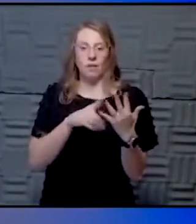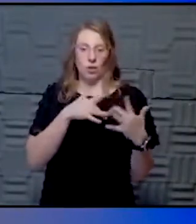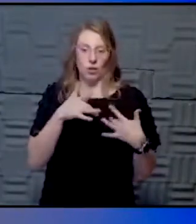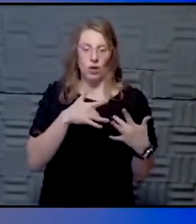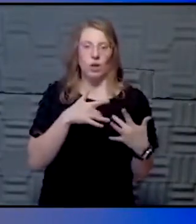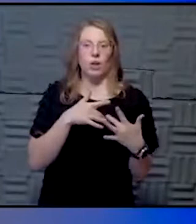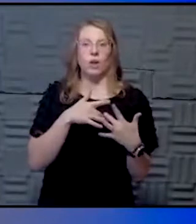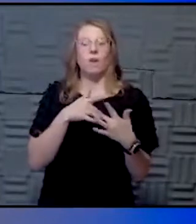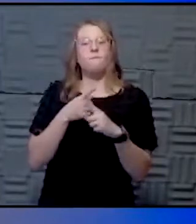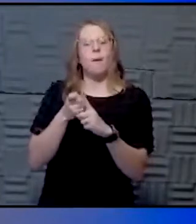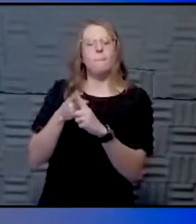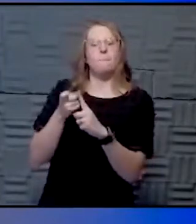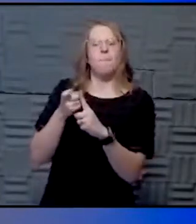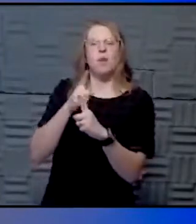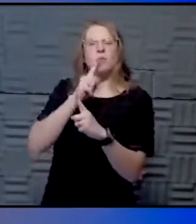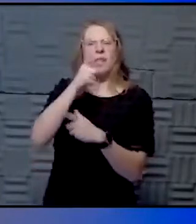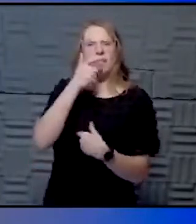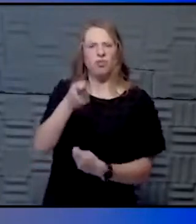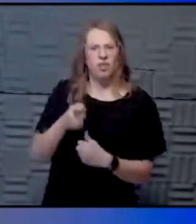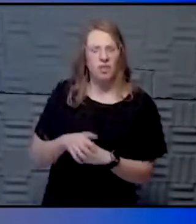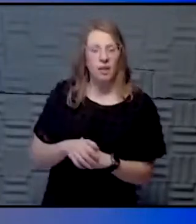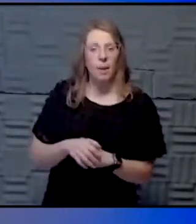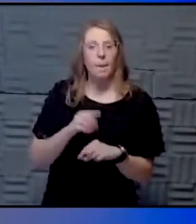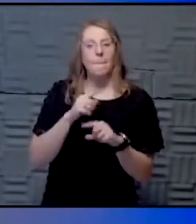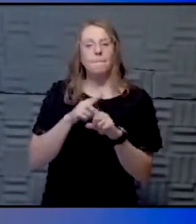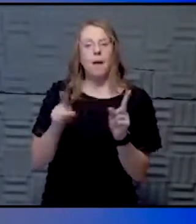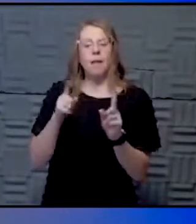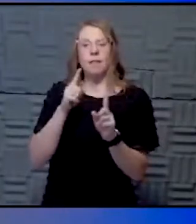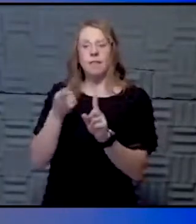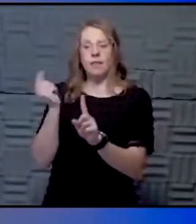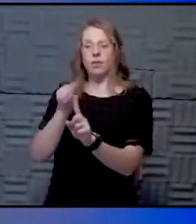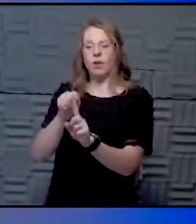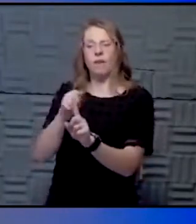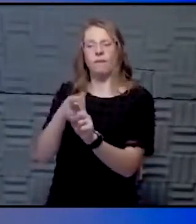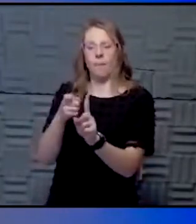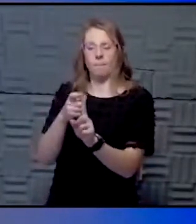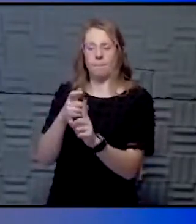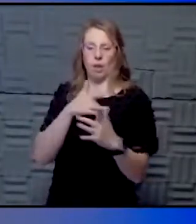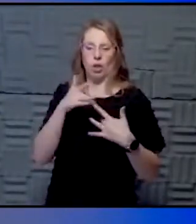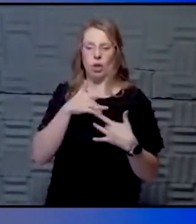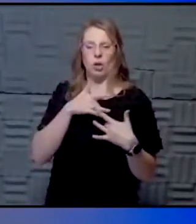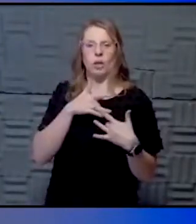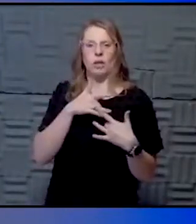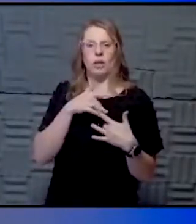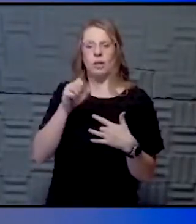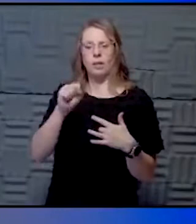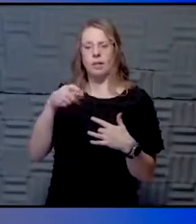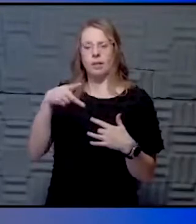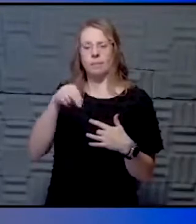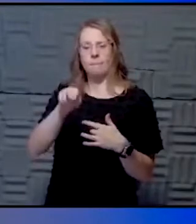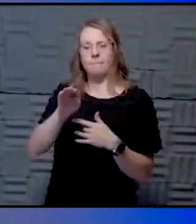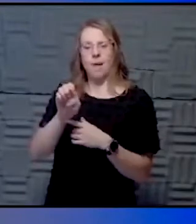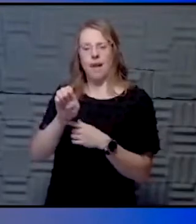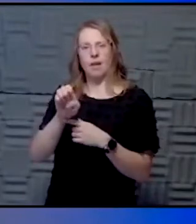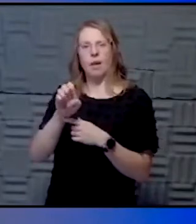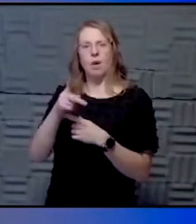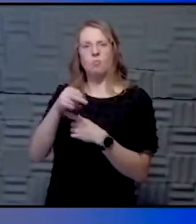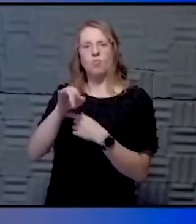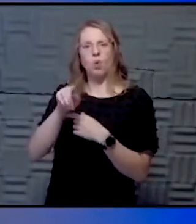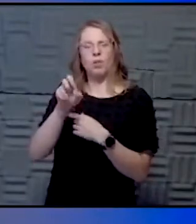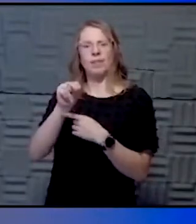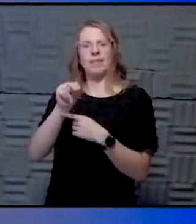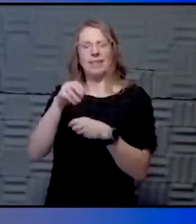Theories. come from are really interesting. But this one comes back from the concern that there's a spike protein in the ovary that